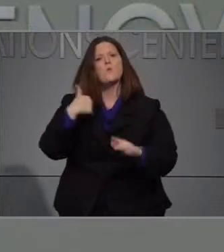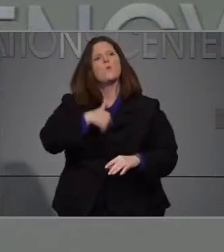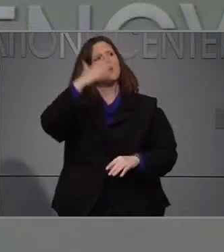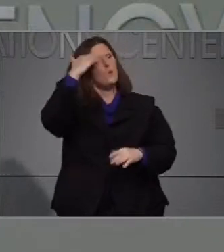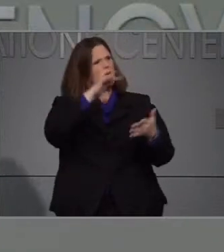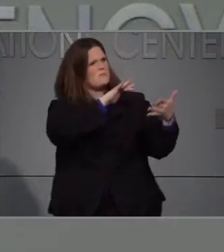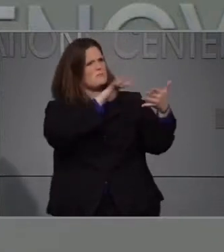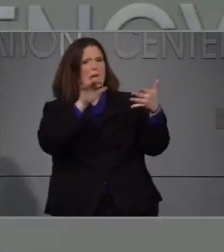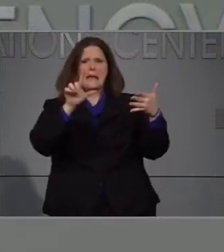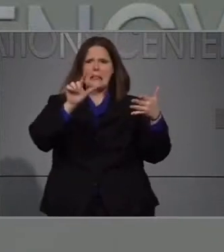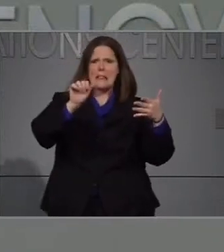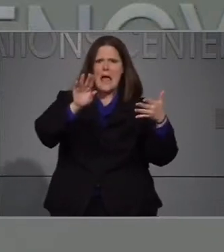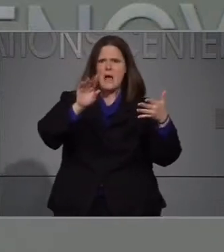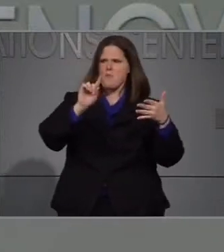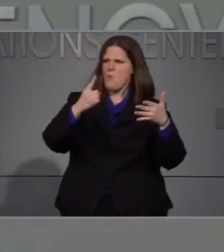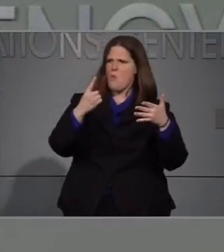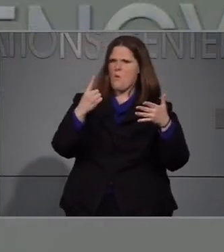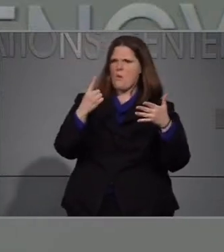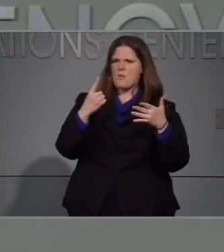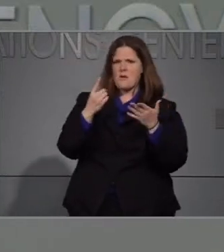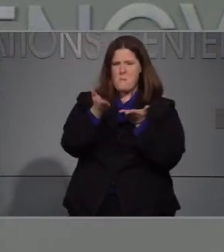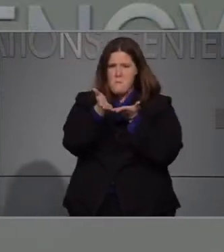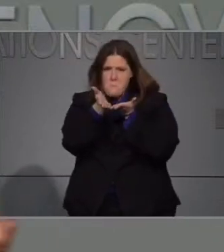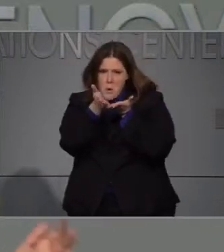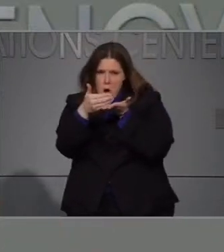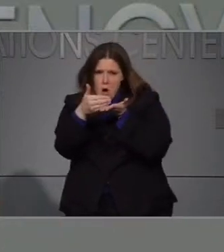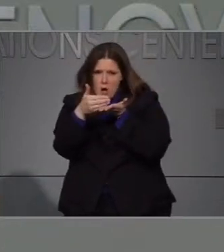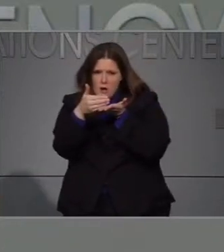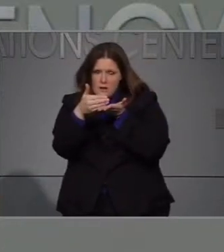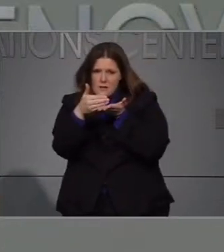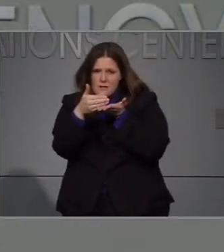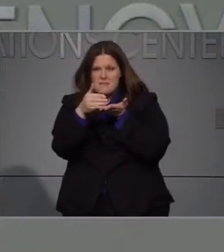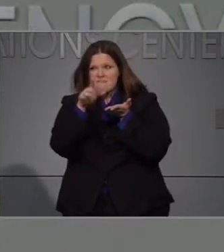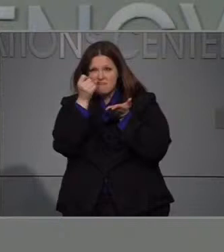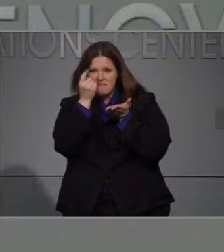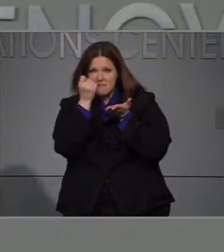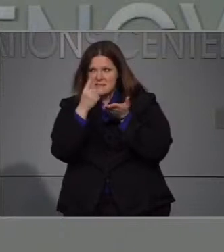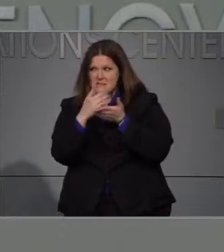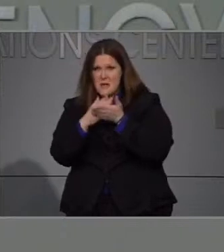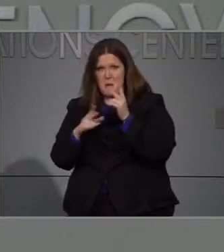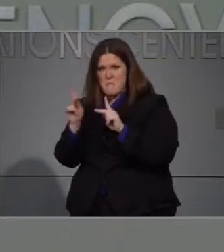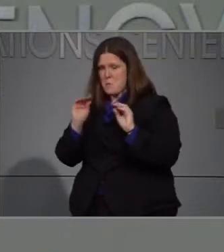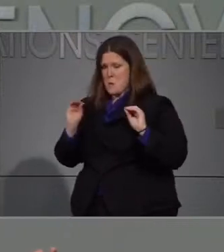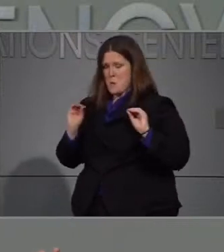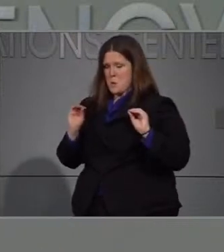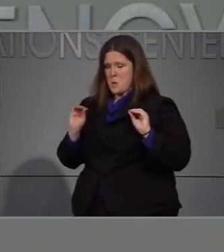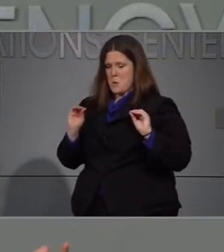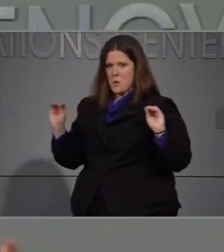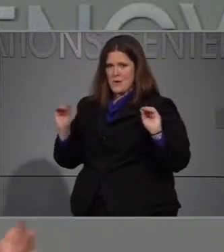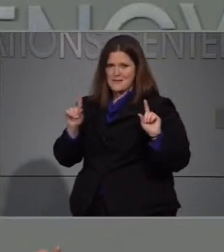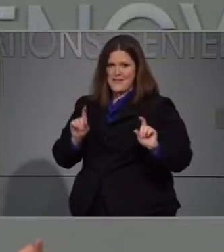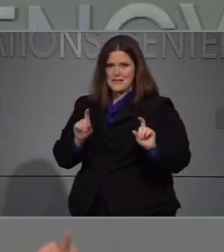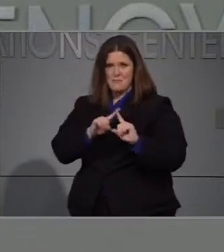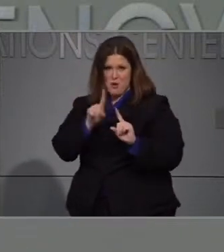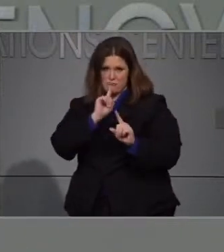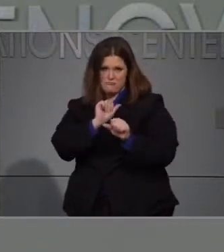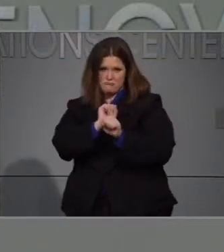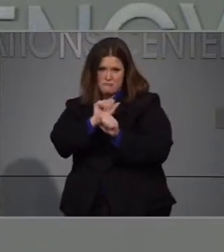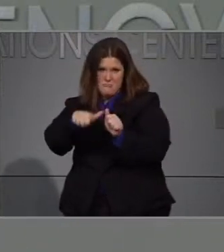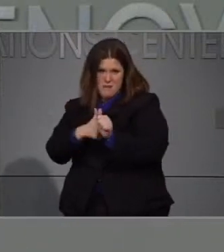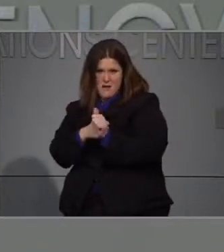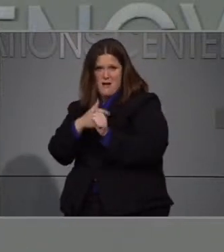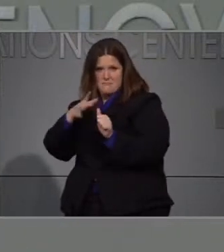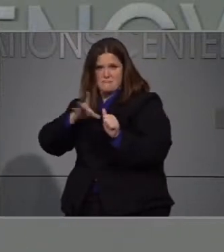cases are really only picking up a fraction of what is likely the COVID positive patients or people here